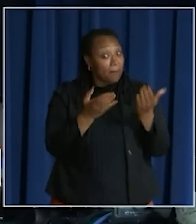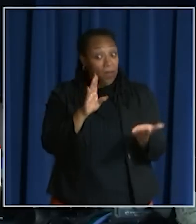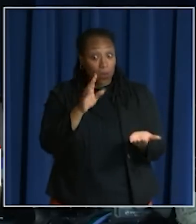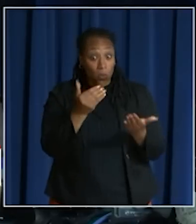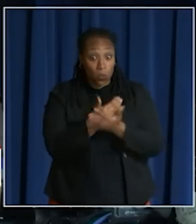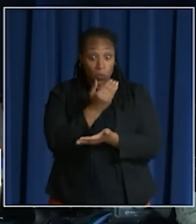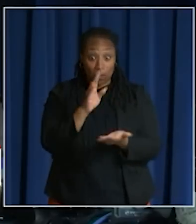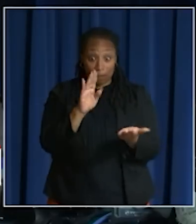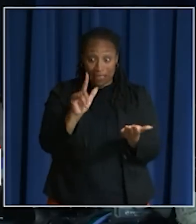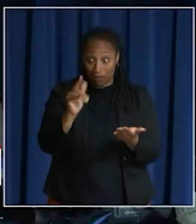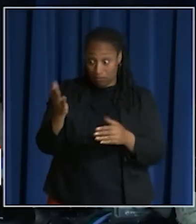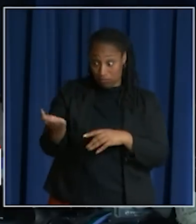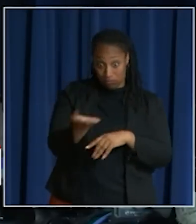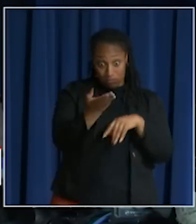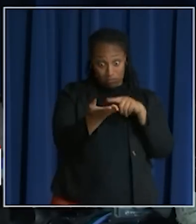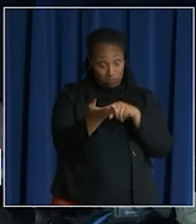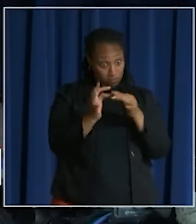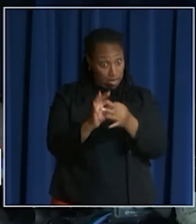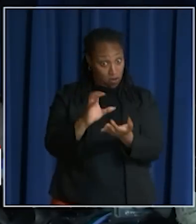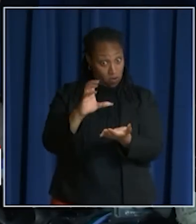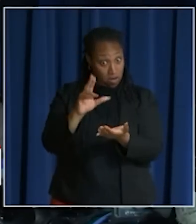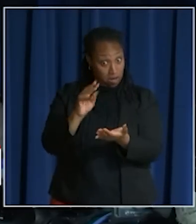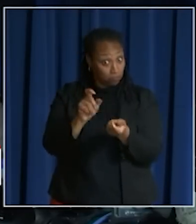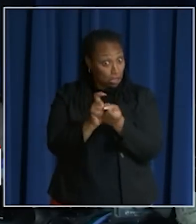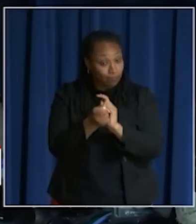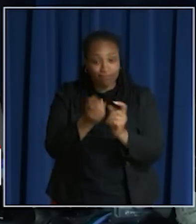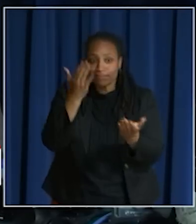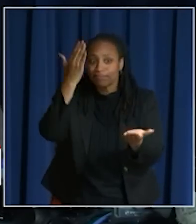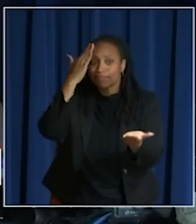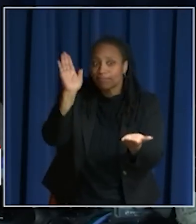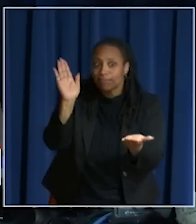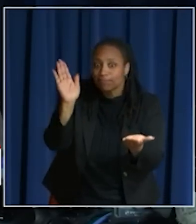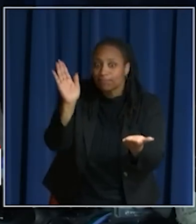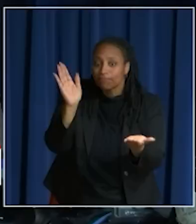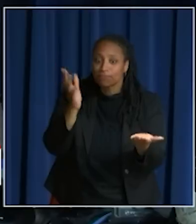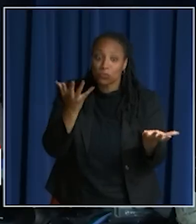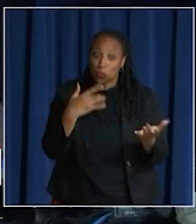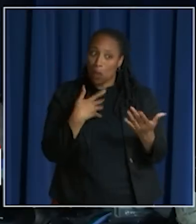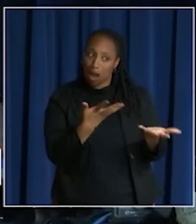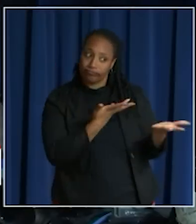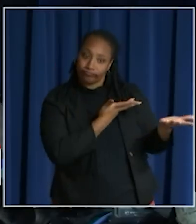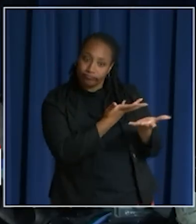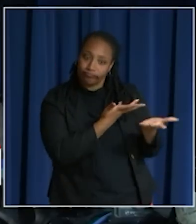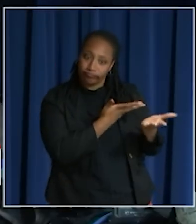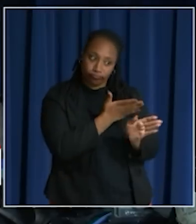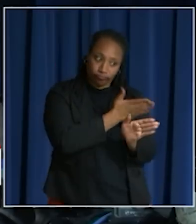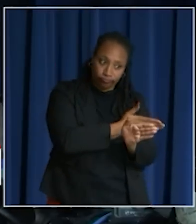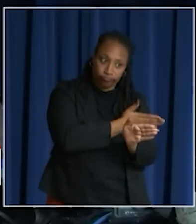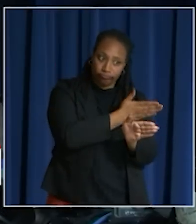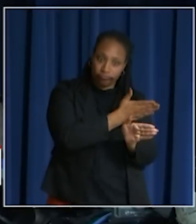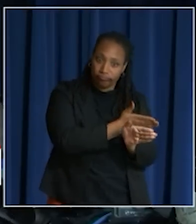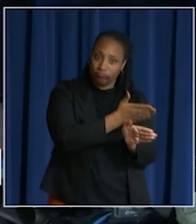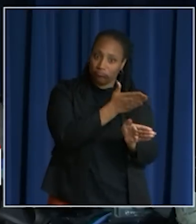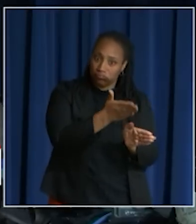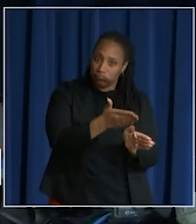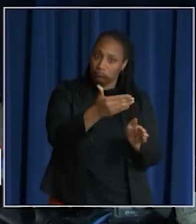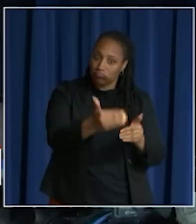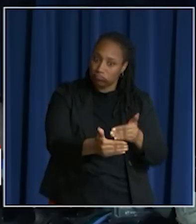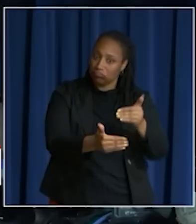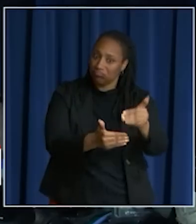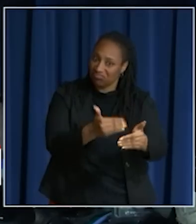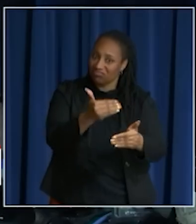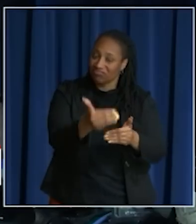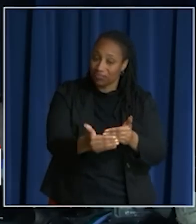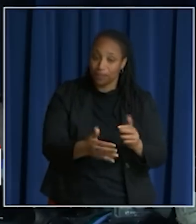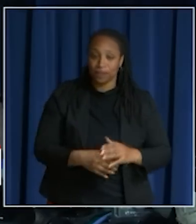who prosecutes or what crime she can prosecute, that's not a local law change. That would